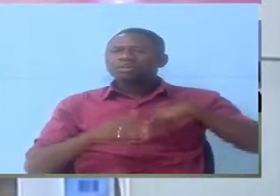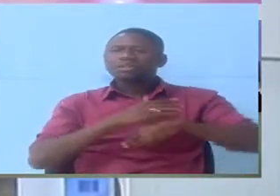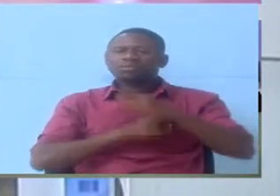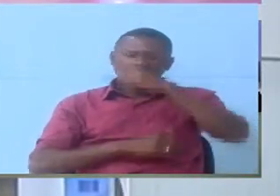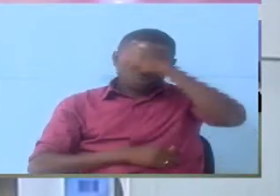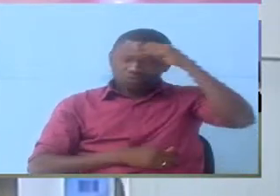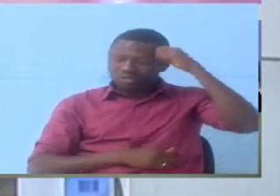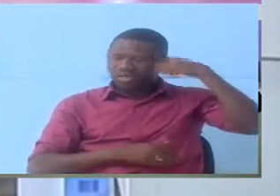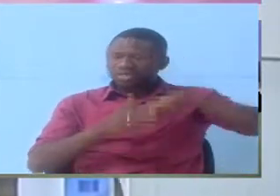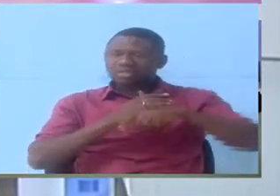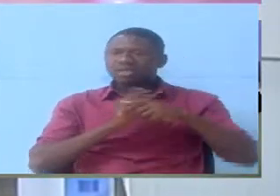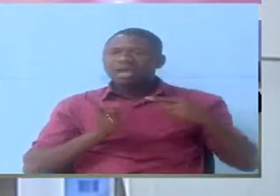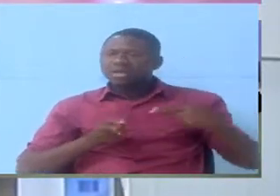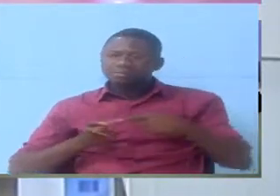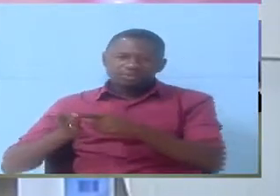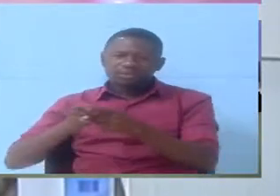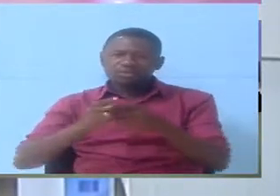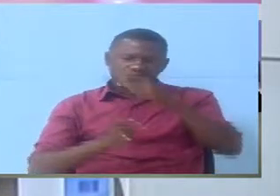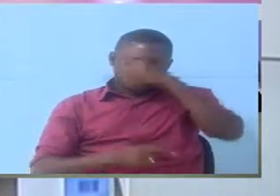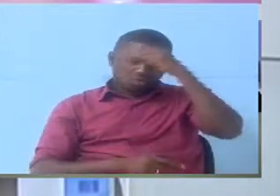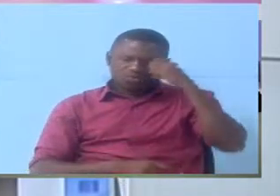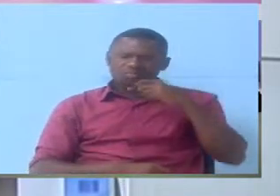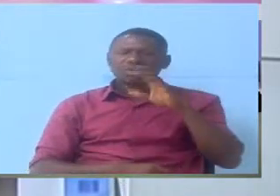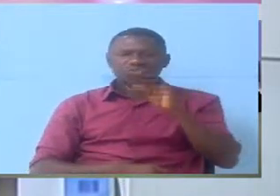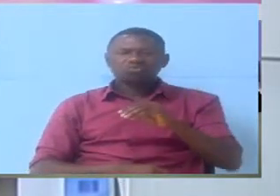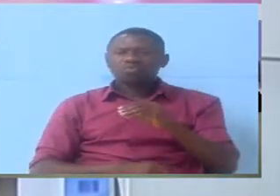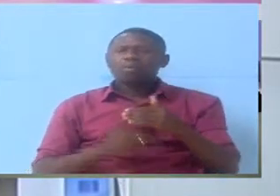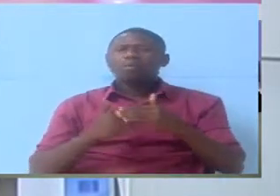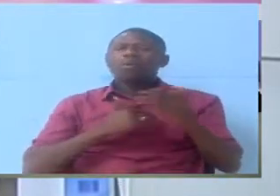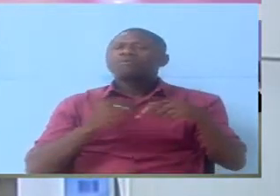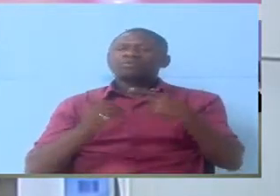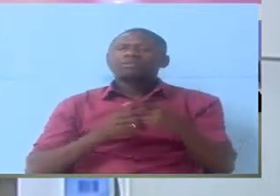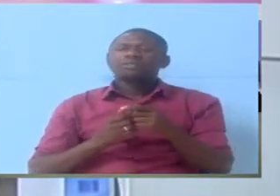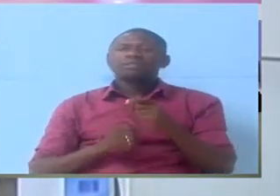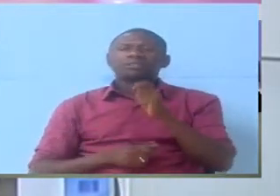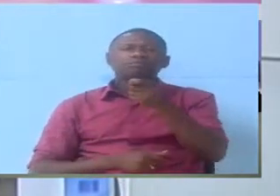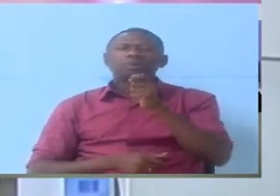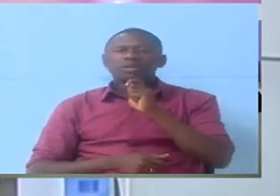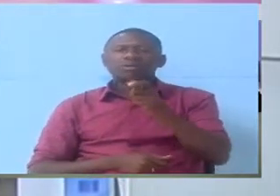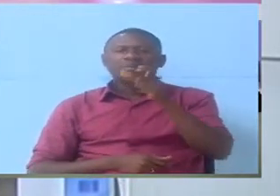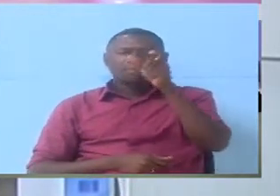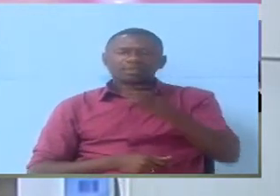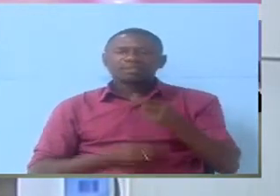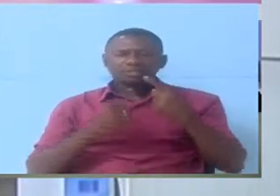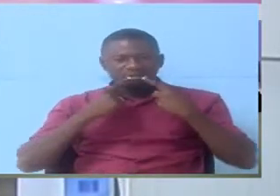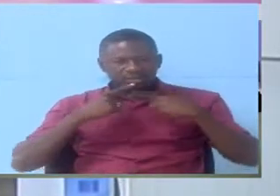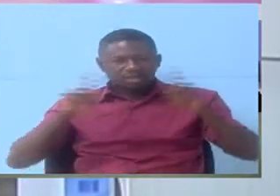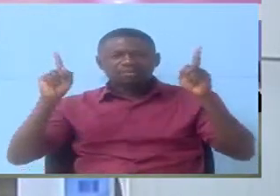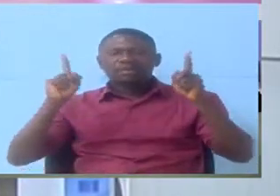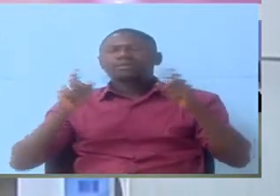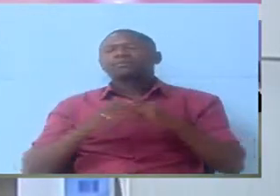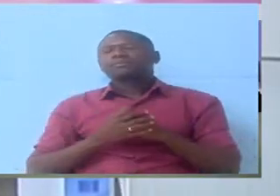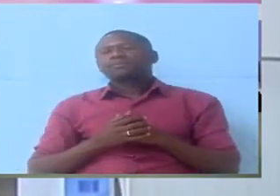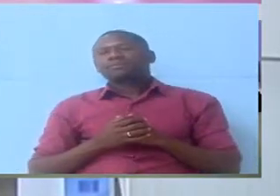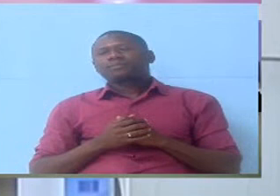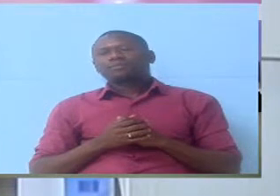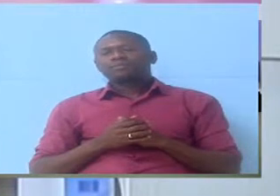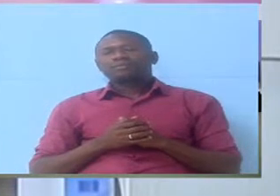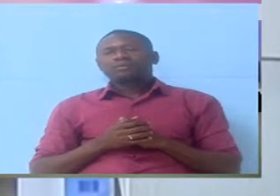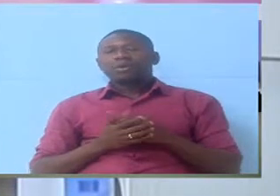to do most of these press statements. When I said